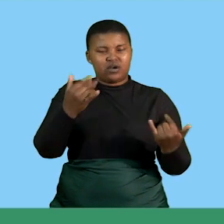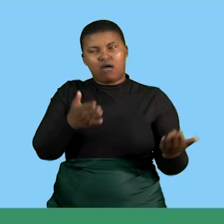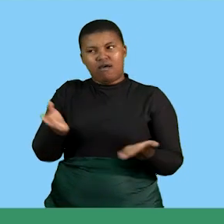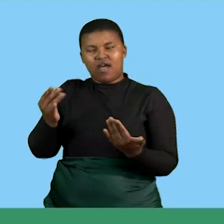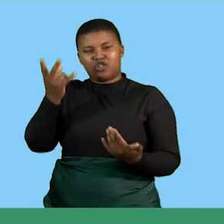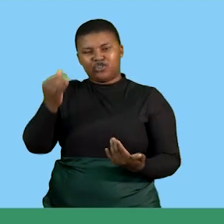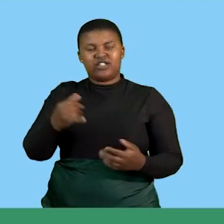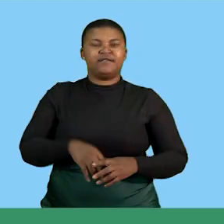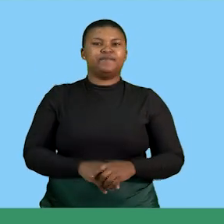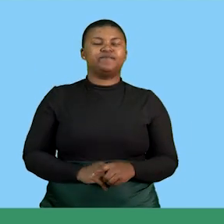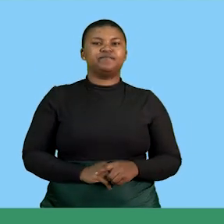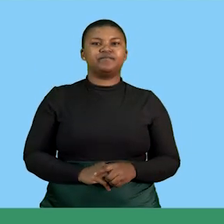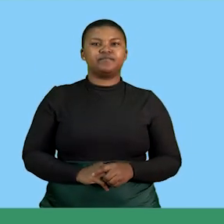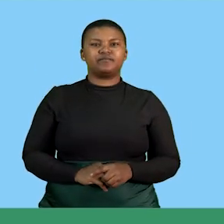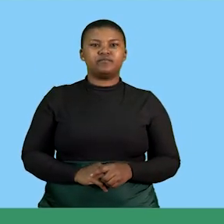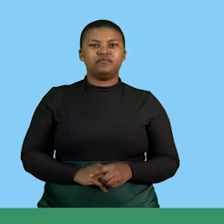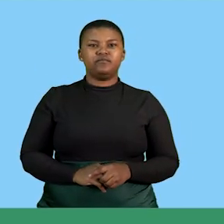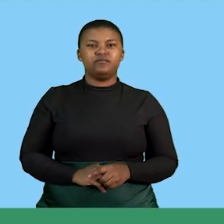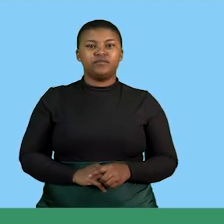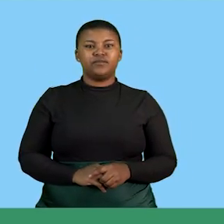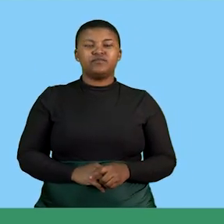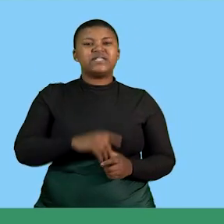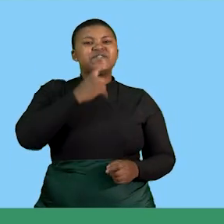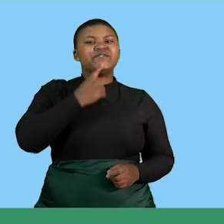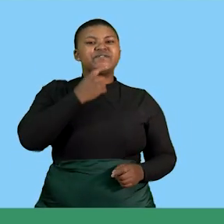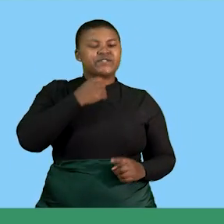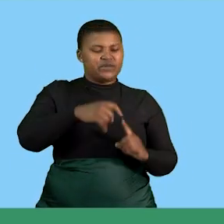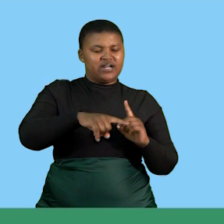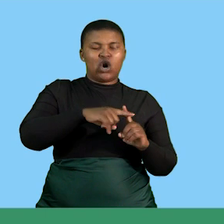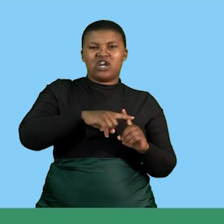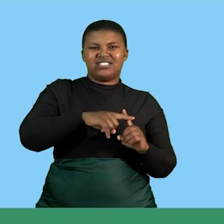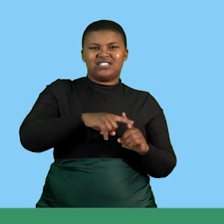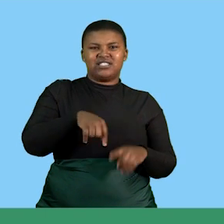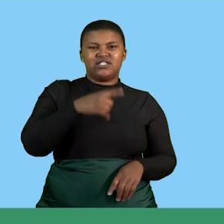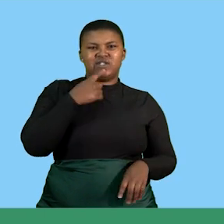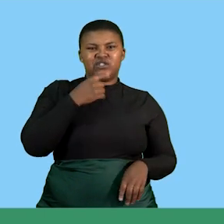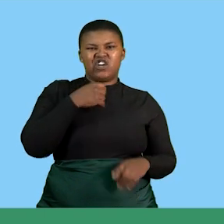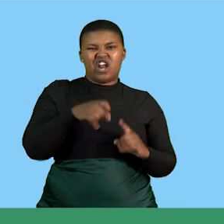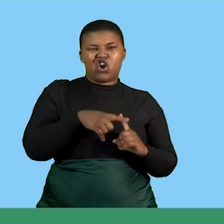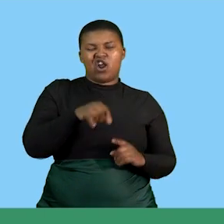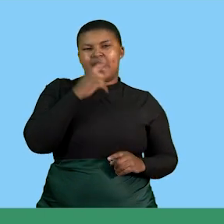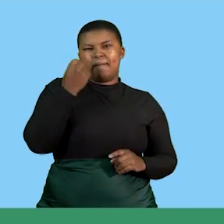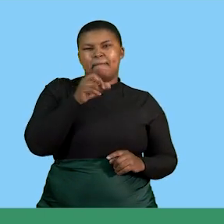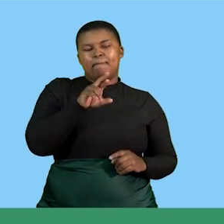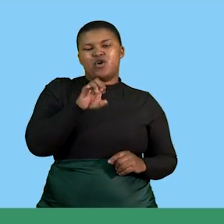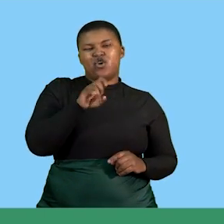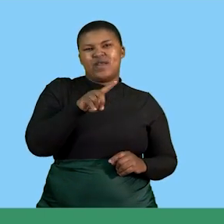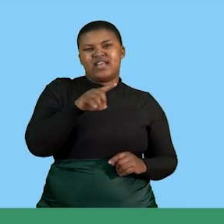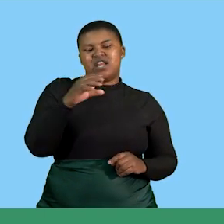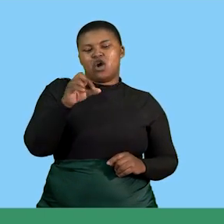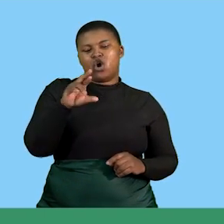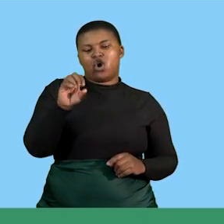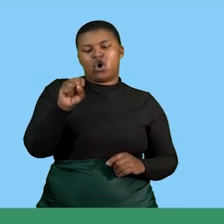take a look at the statements. The Red Cross, okay, so that is a specific organization's name, which is